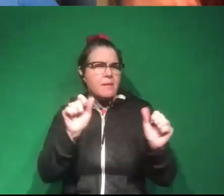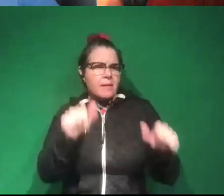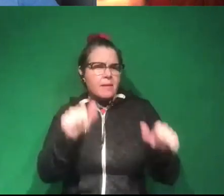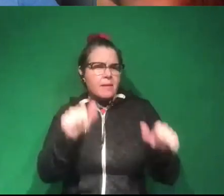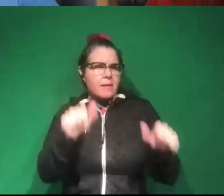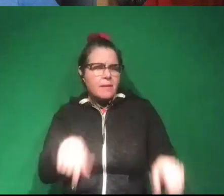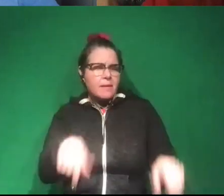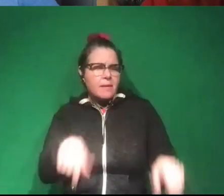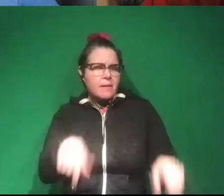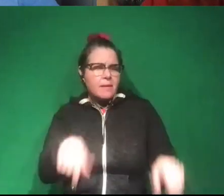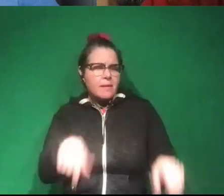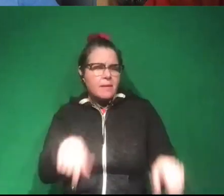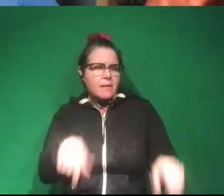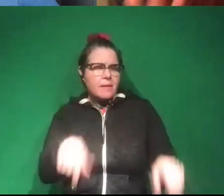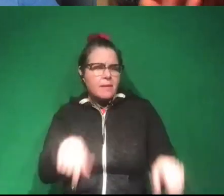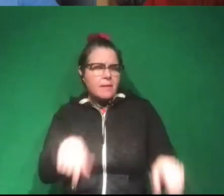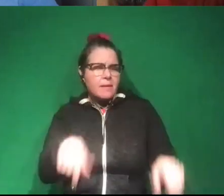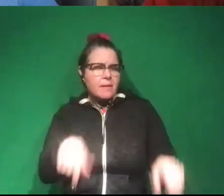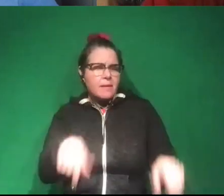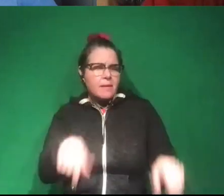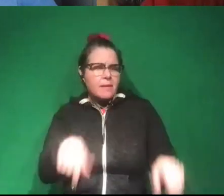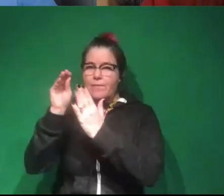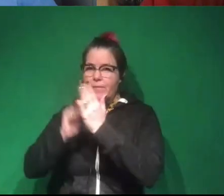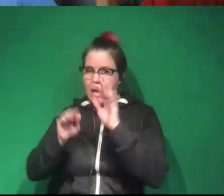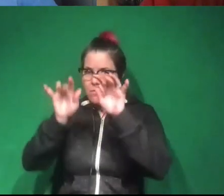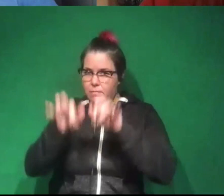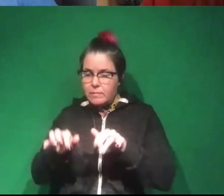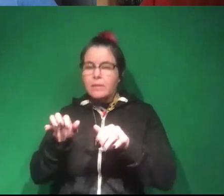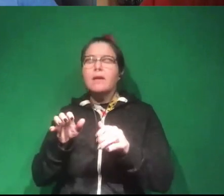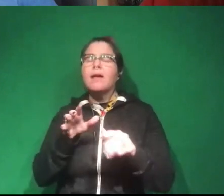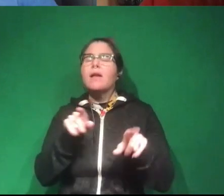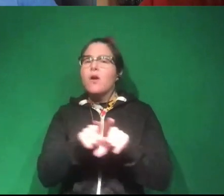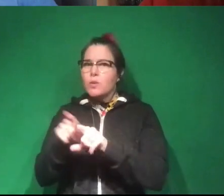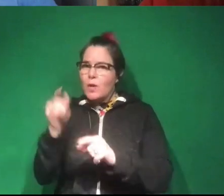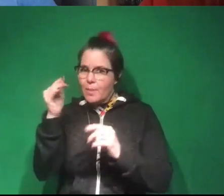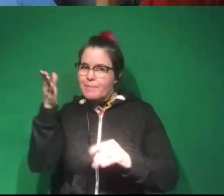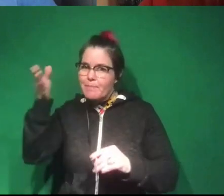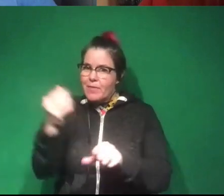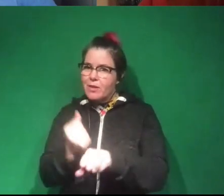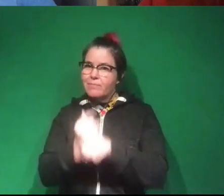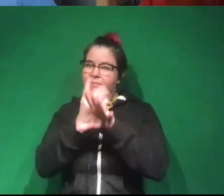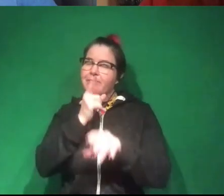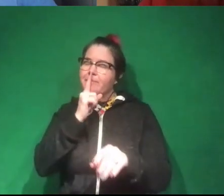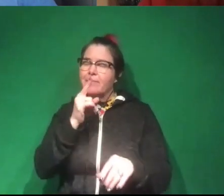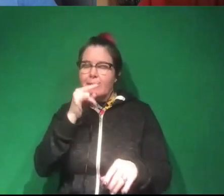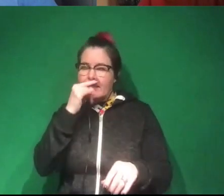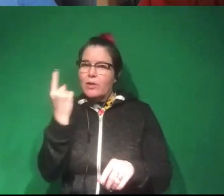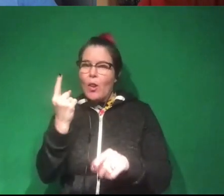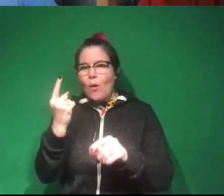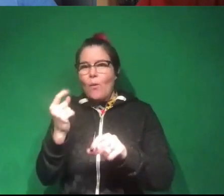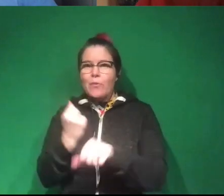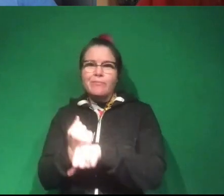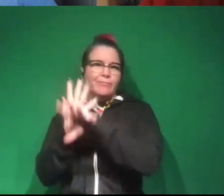that an adult fill out the form and then an adult be there for the session. We don't want kids on their own talking to scientists.